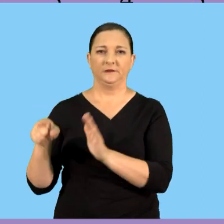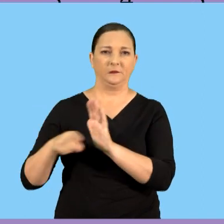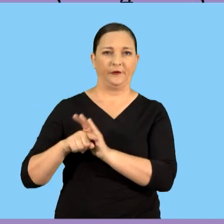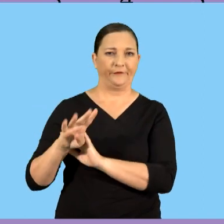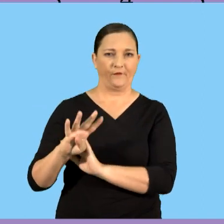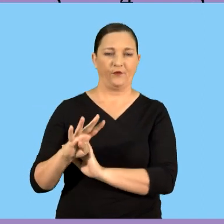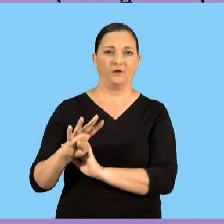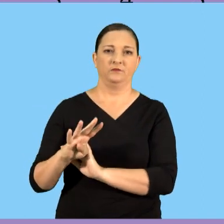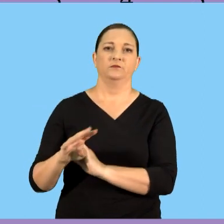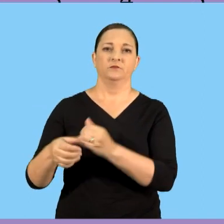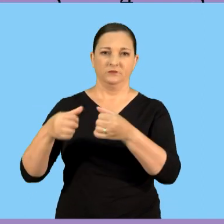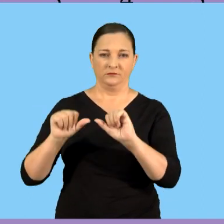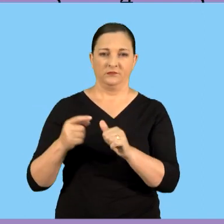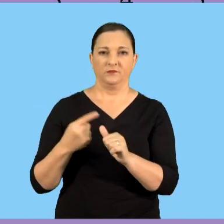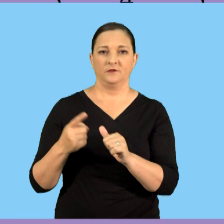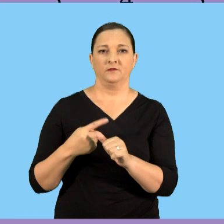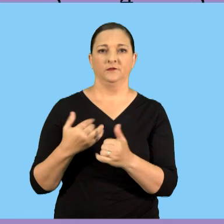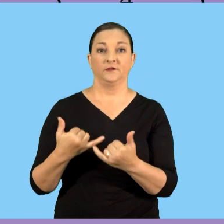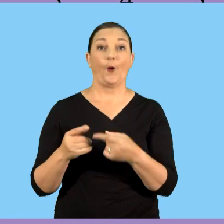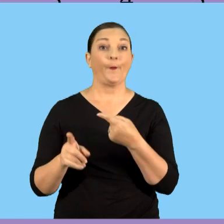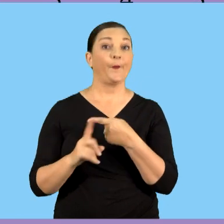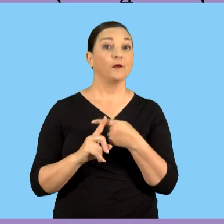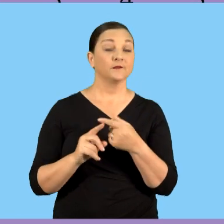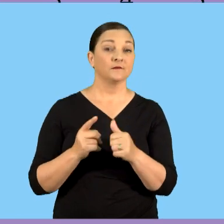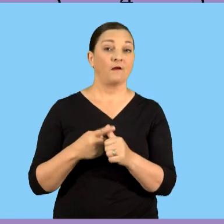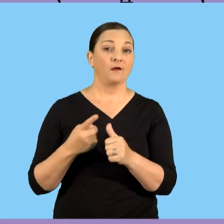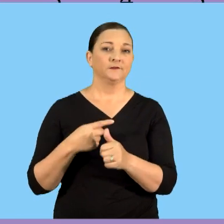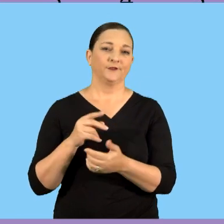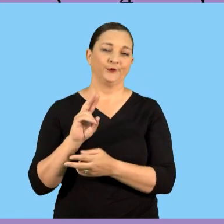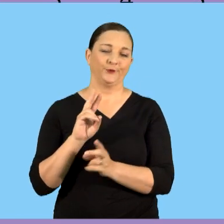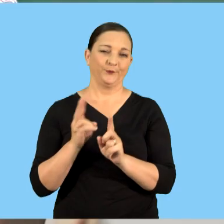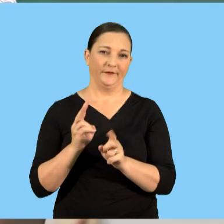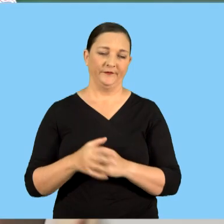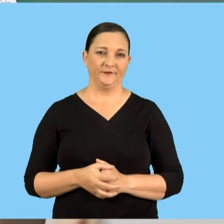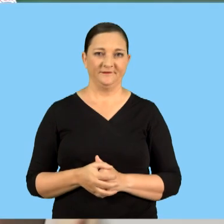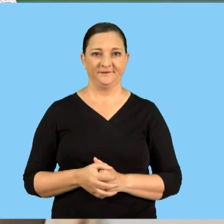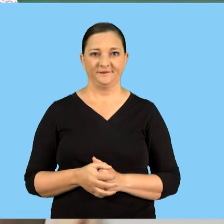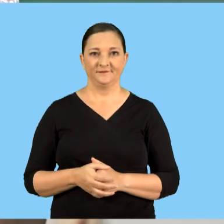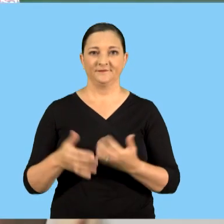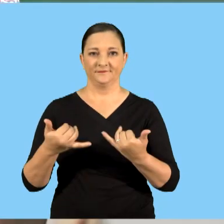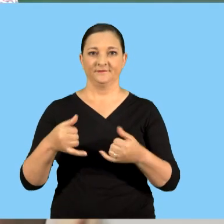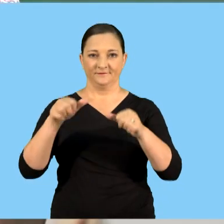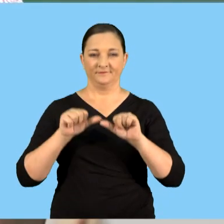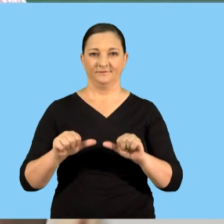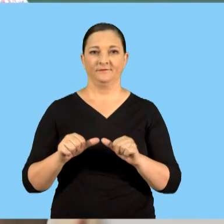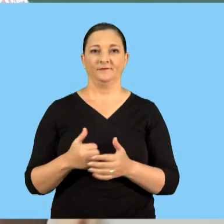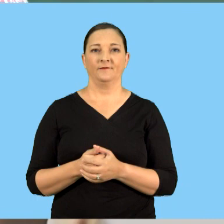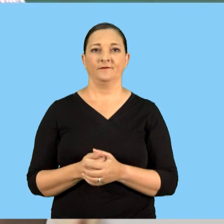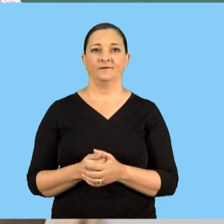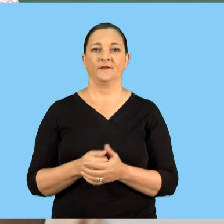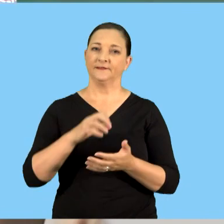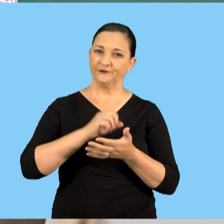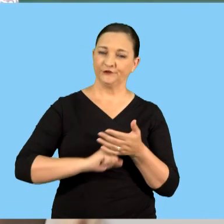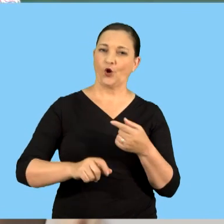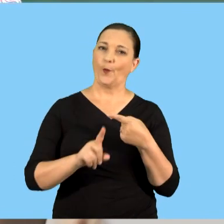16 minus 4, that is just going to give me a positive 12. Let's move on to subtraction